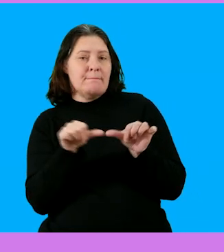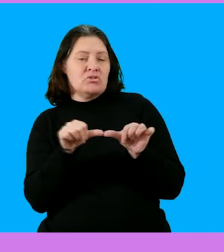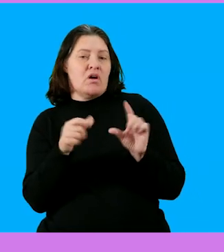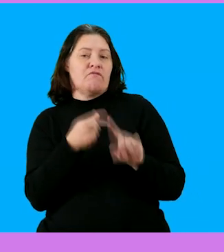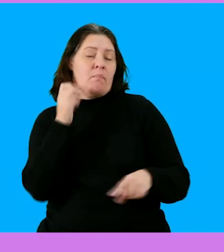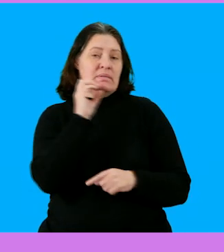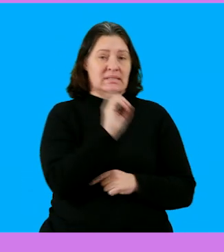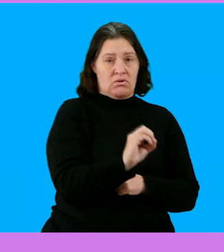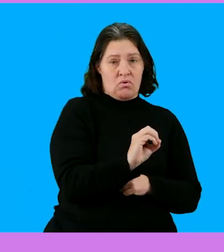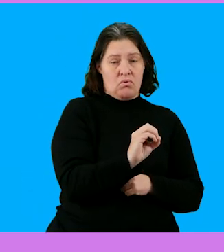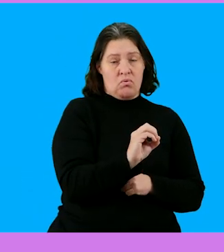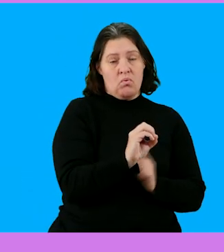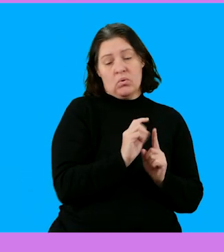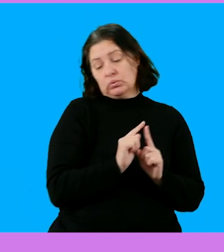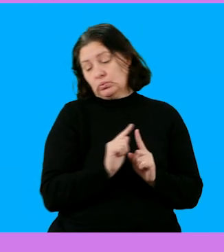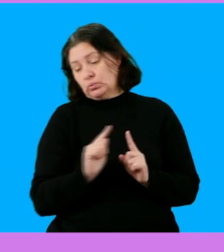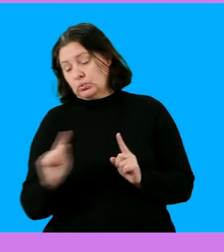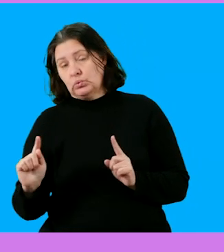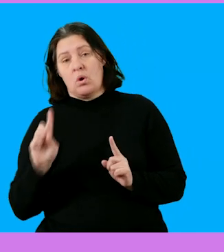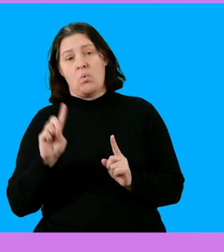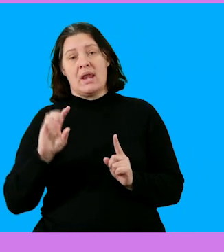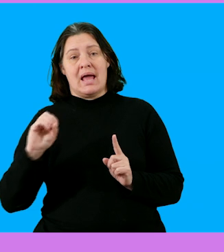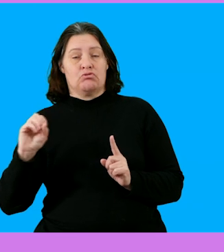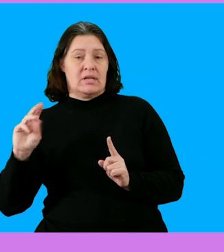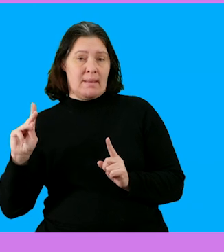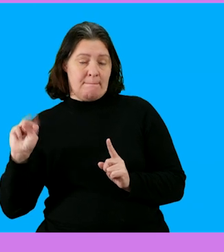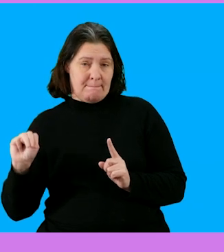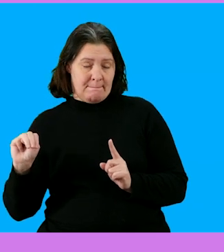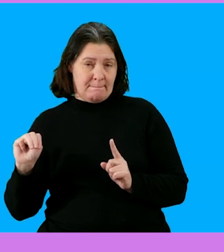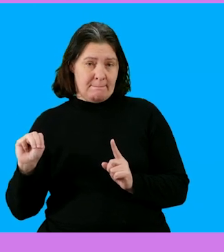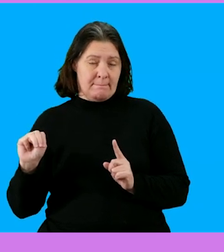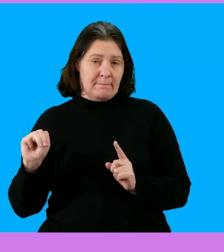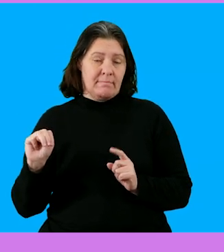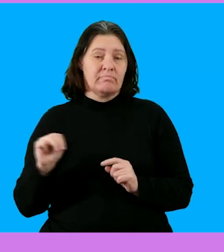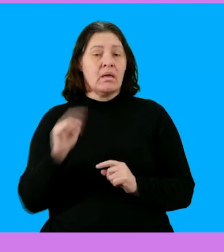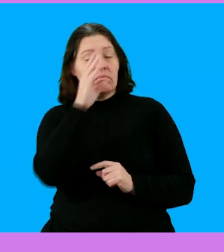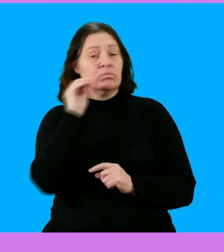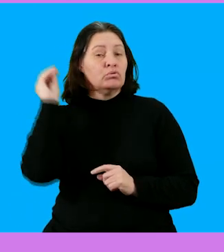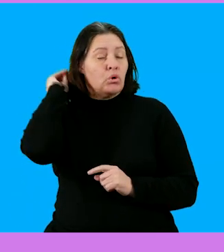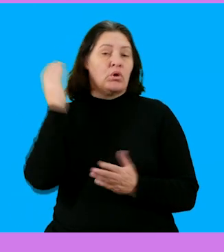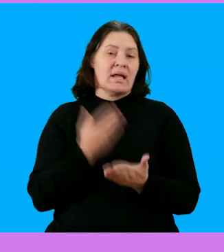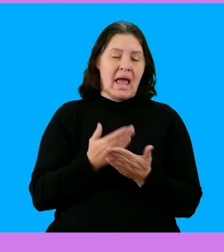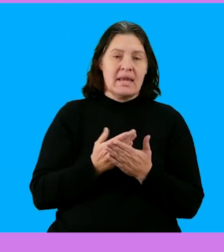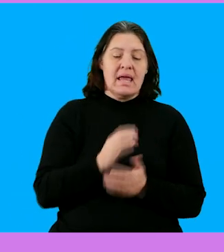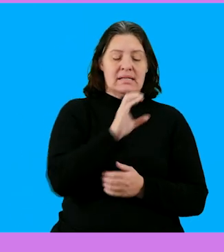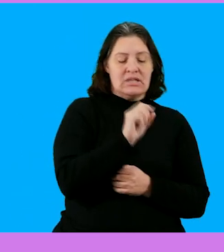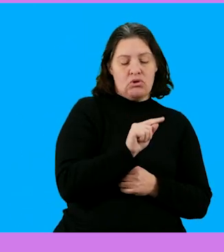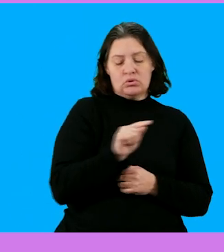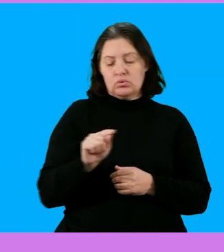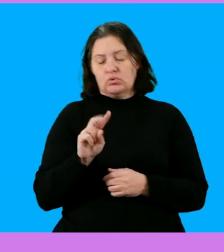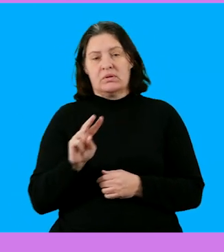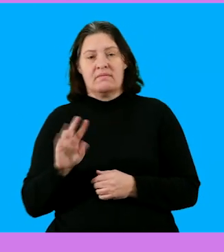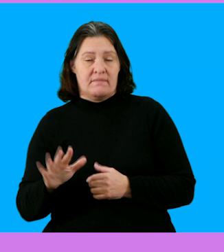from 0 all the way to 100 kilometers. Please note, you can also measure between 0 and